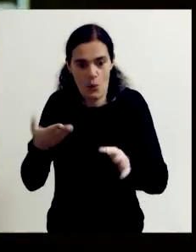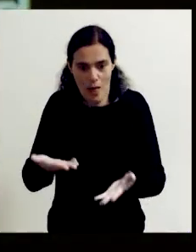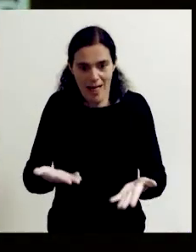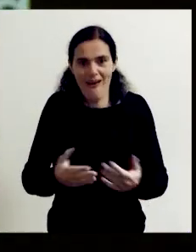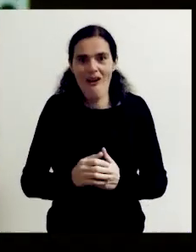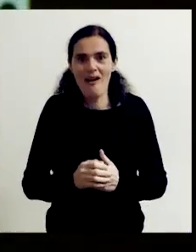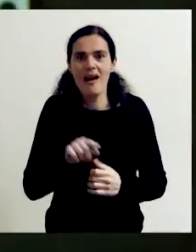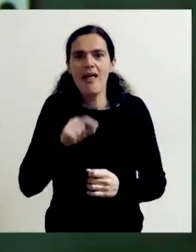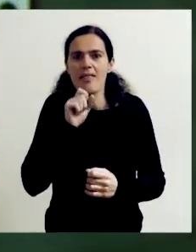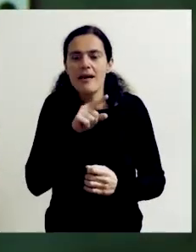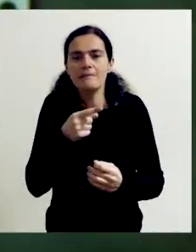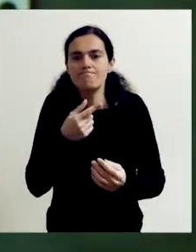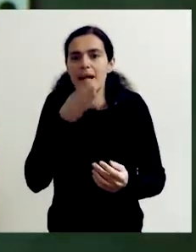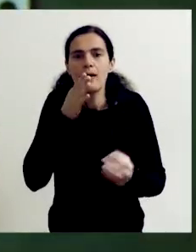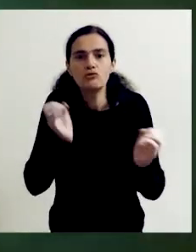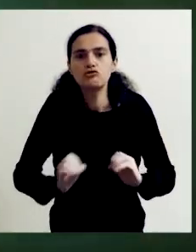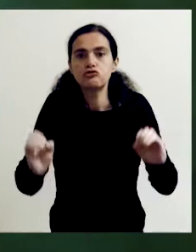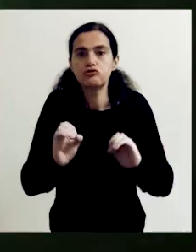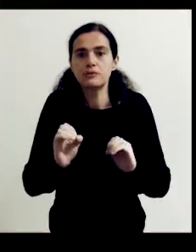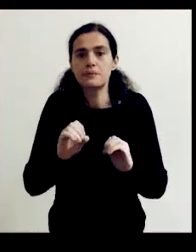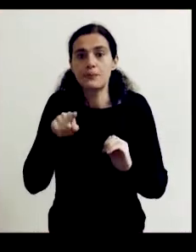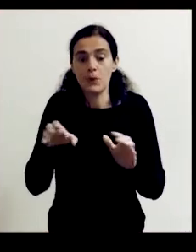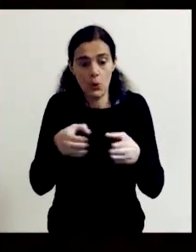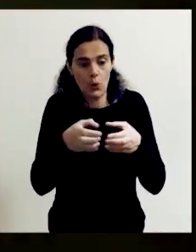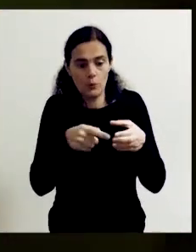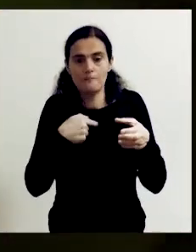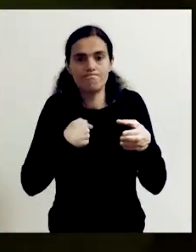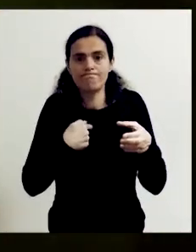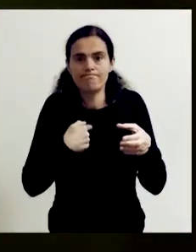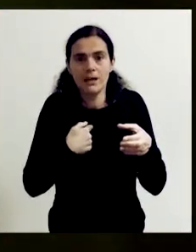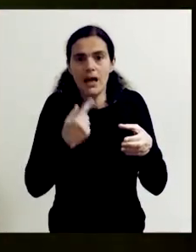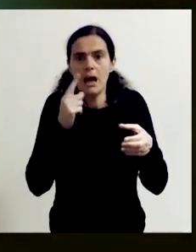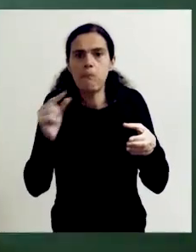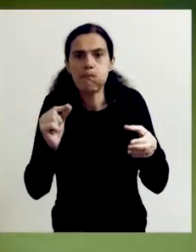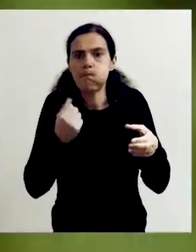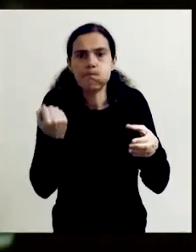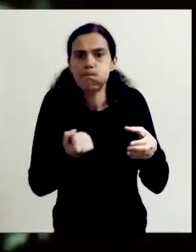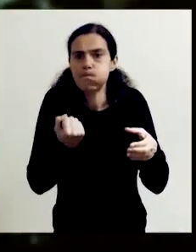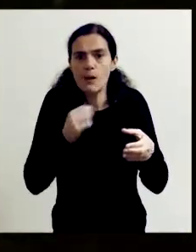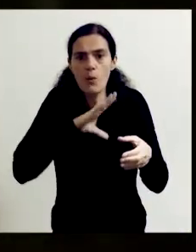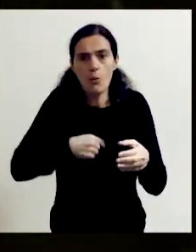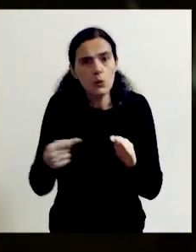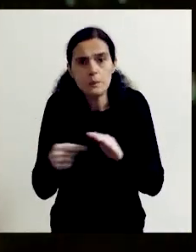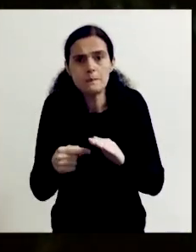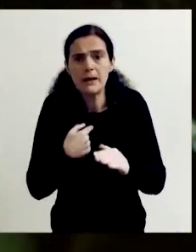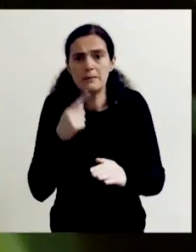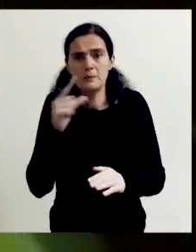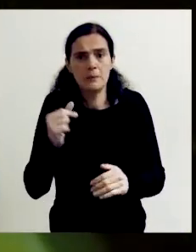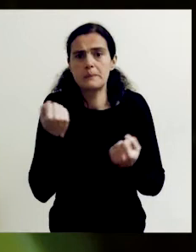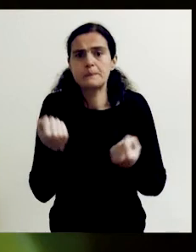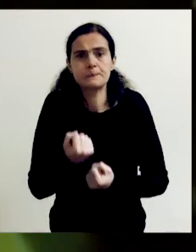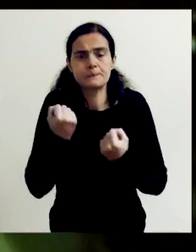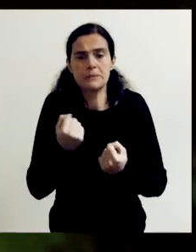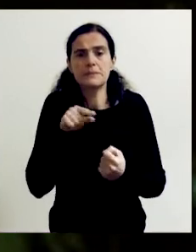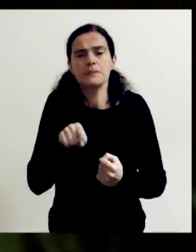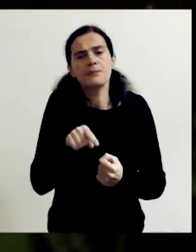like you are in, which access filled up with water, and this team was unable actually to leave this underworld,